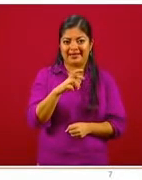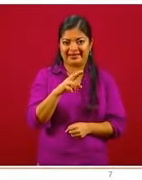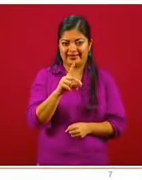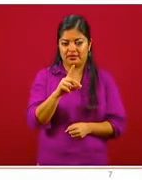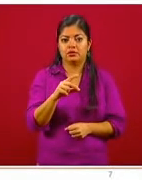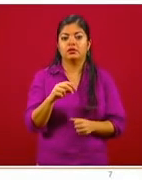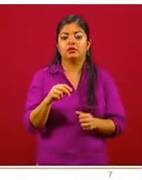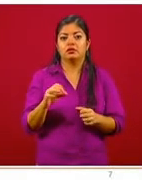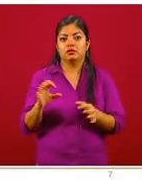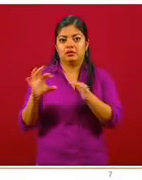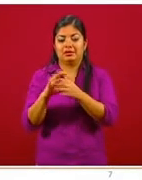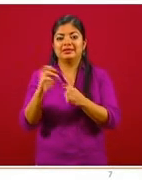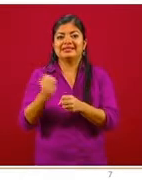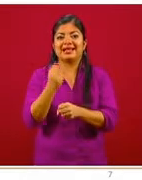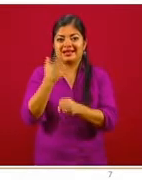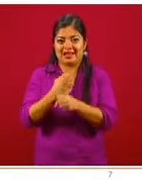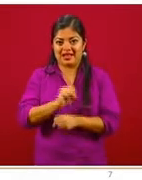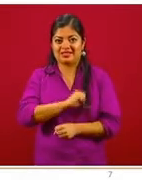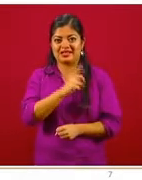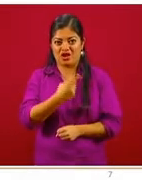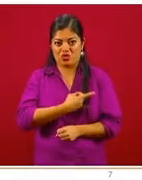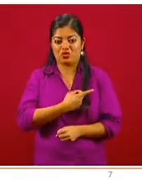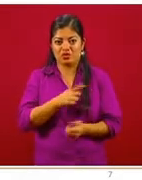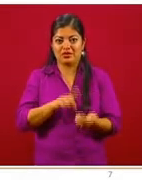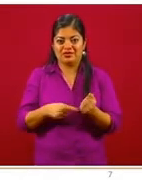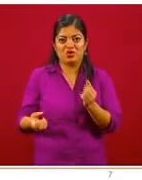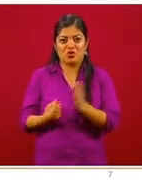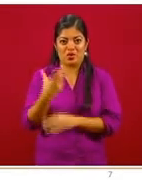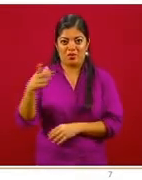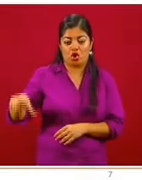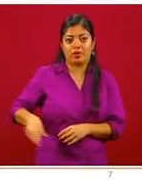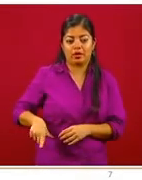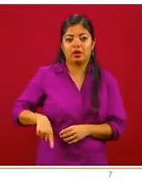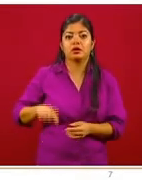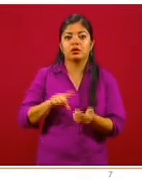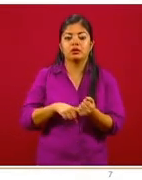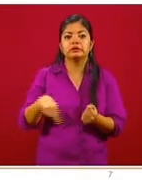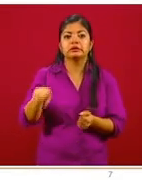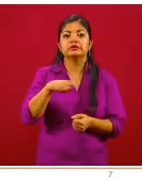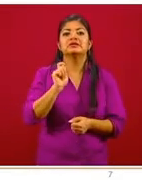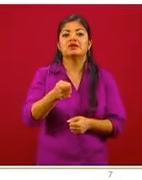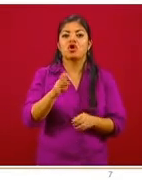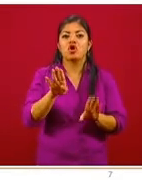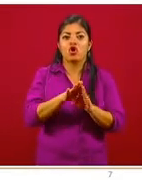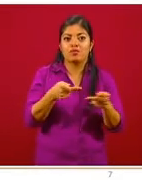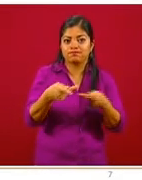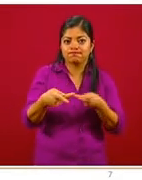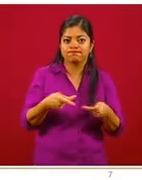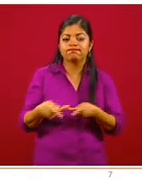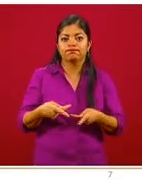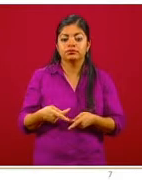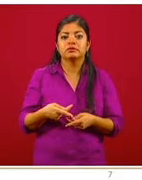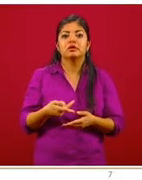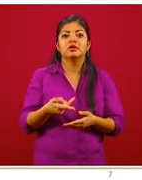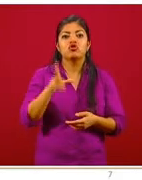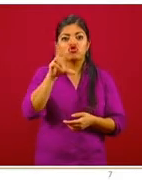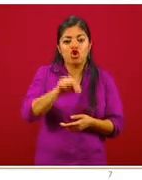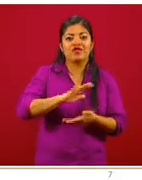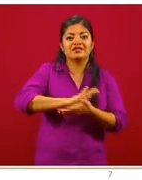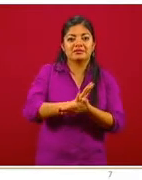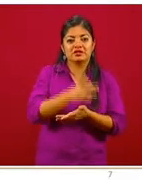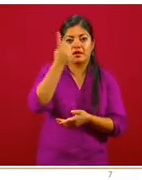It was 1 year ago that CONAPRED and the Ministry of Health worked together with this administration to come out with a protocol,